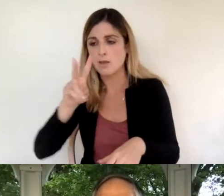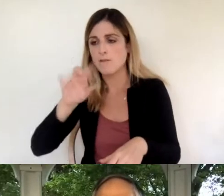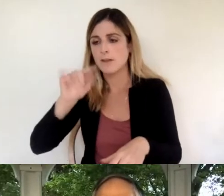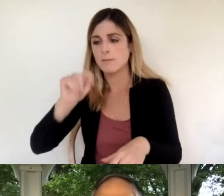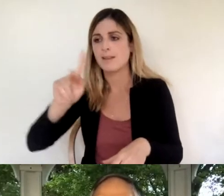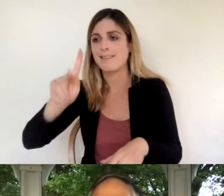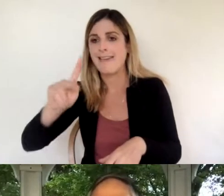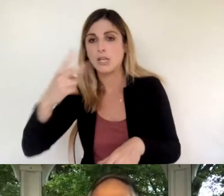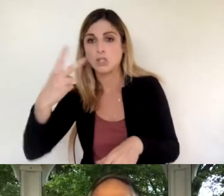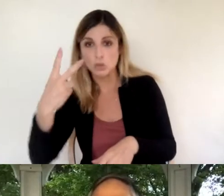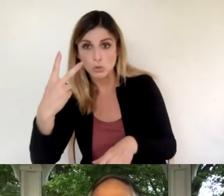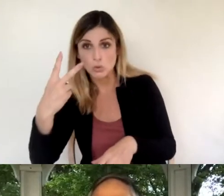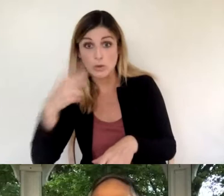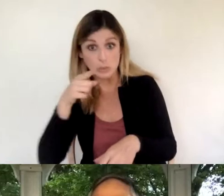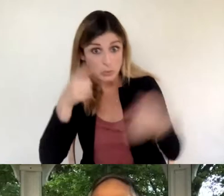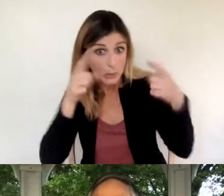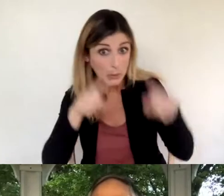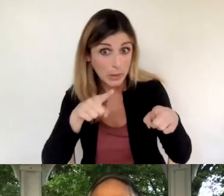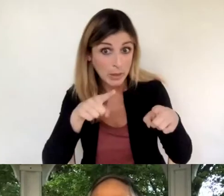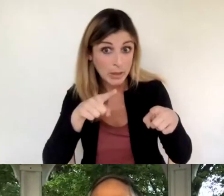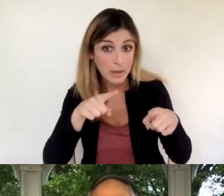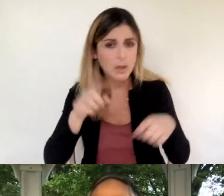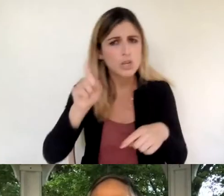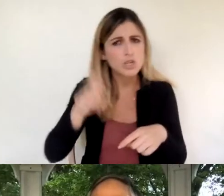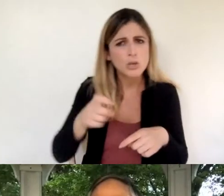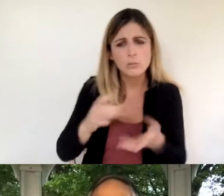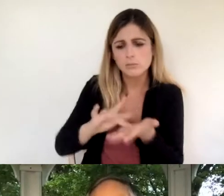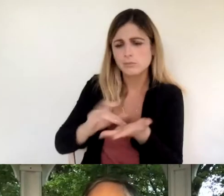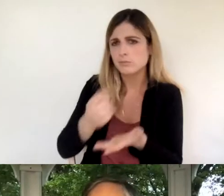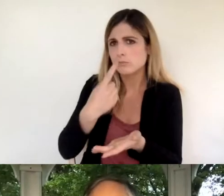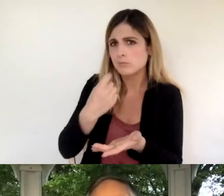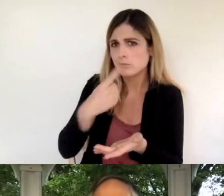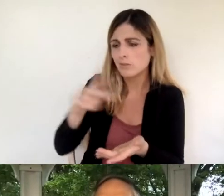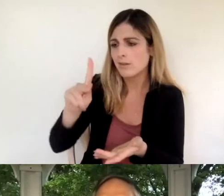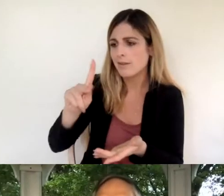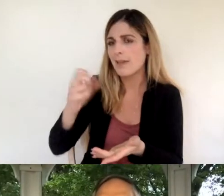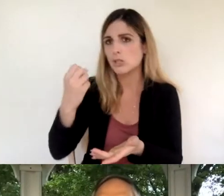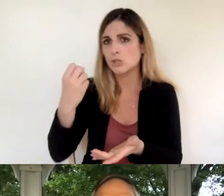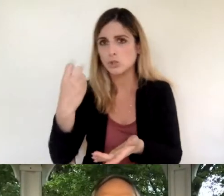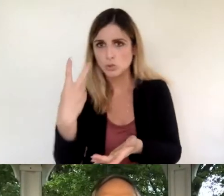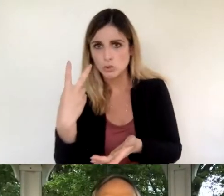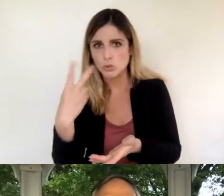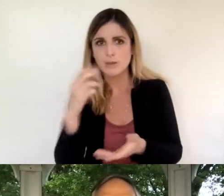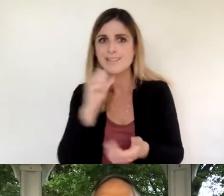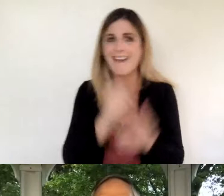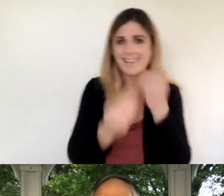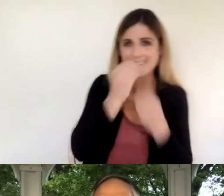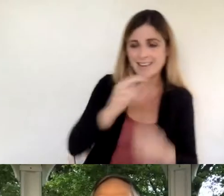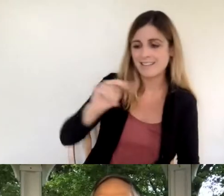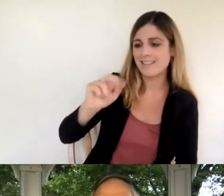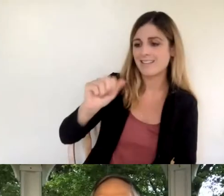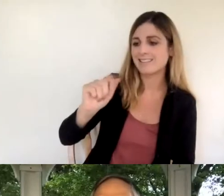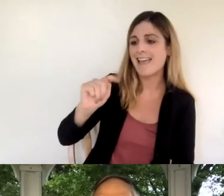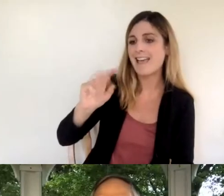And if so, is there a reason why we shouldn't just take a K2 supplement rather than eating natto every day? Yeah, I don't think too many people, I mean,